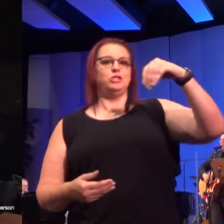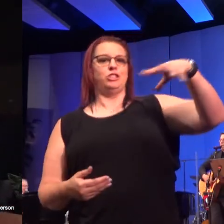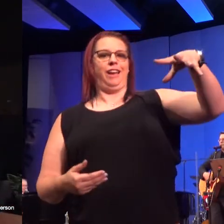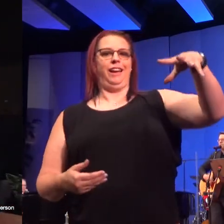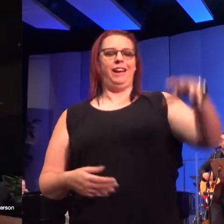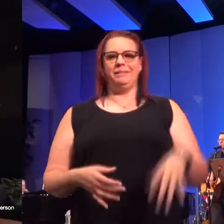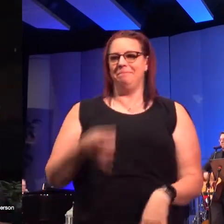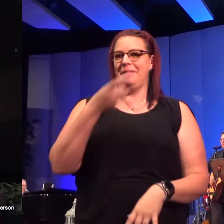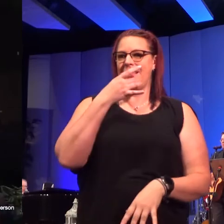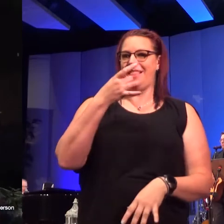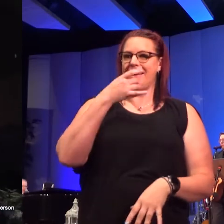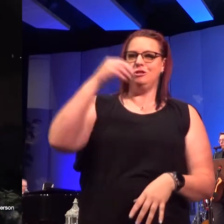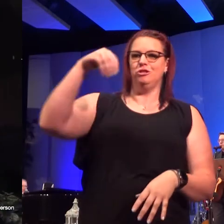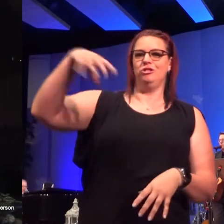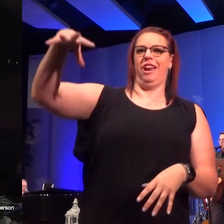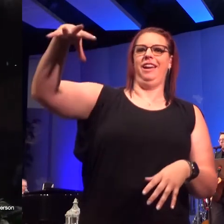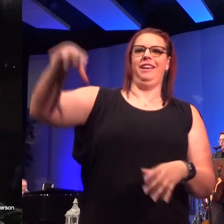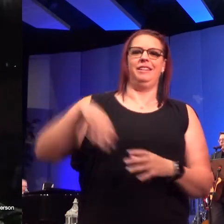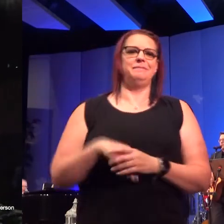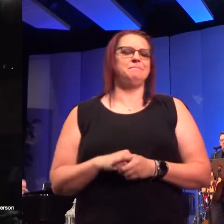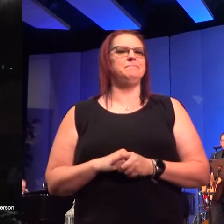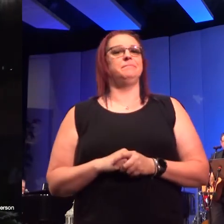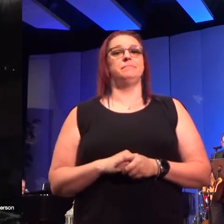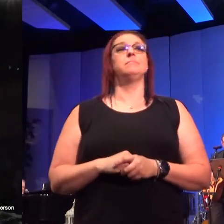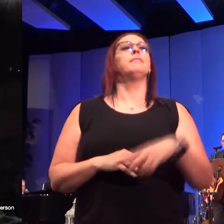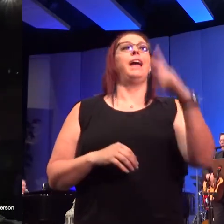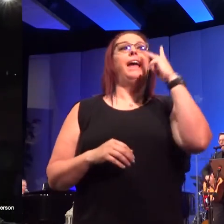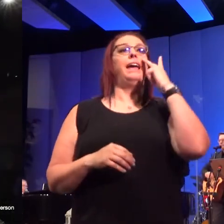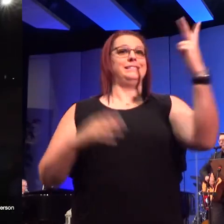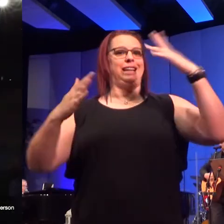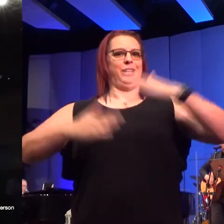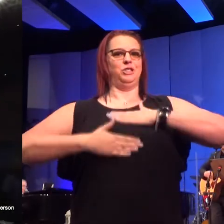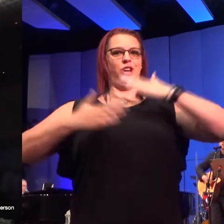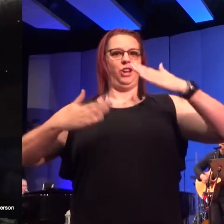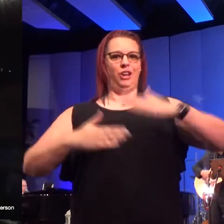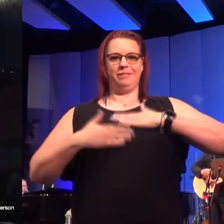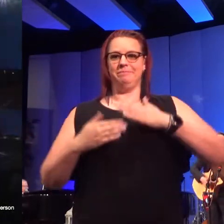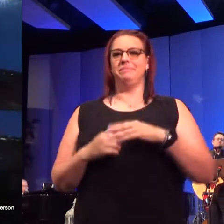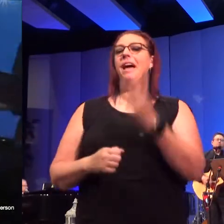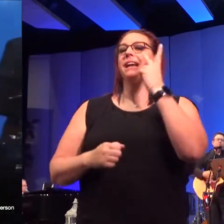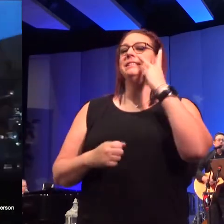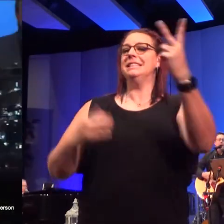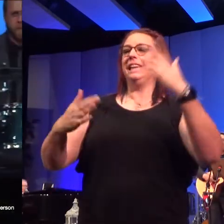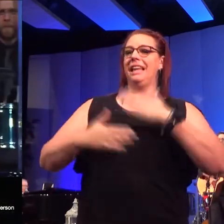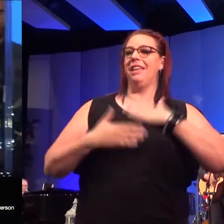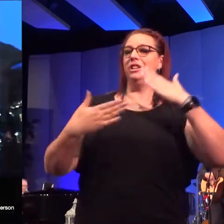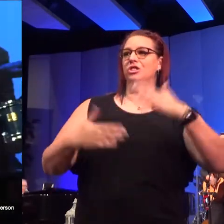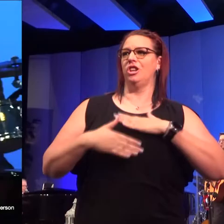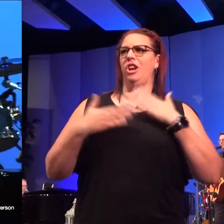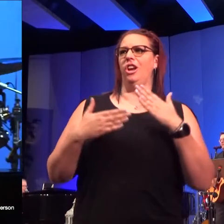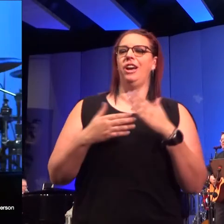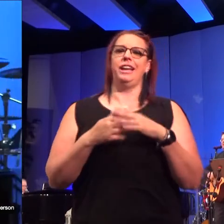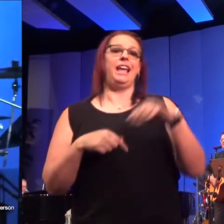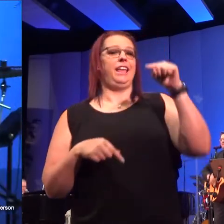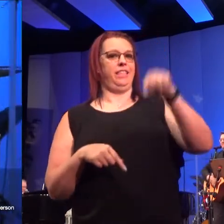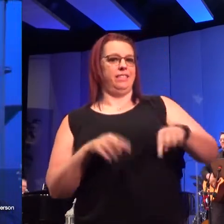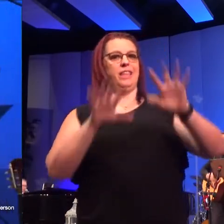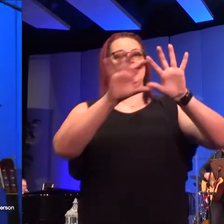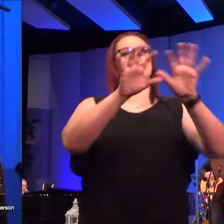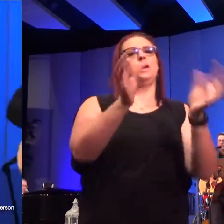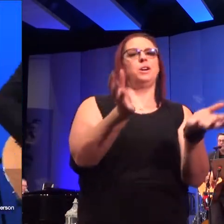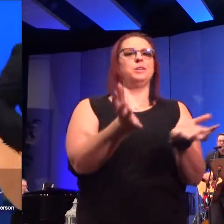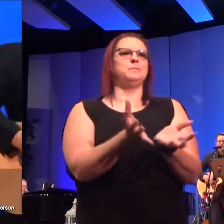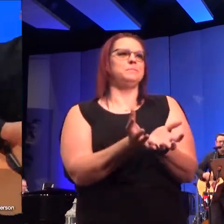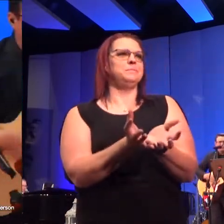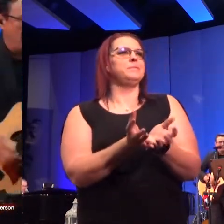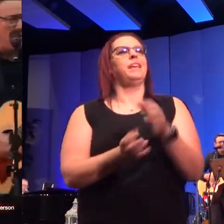it shine. Let it shine. Let it shine. I see the joy. I see the joy. I see the joy. I see the joy. In this